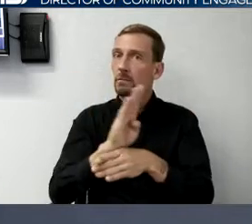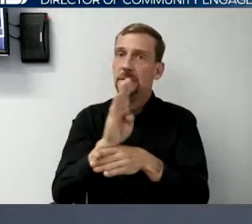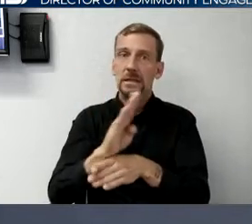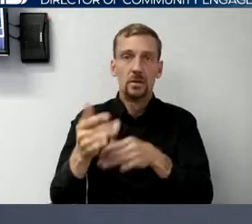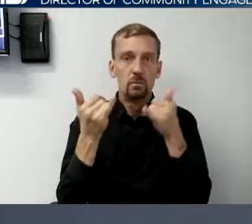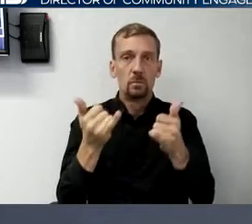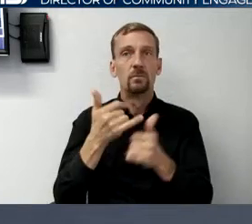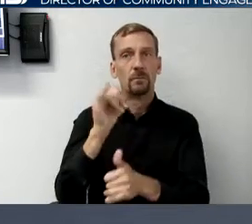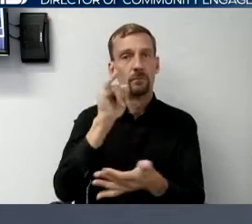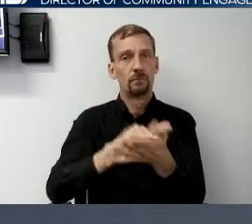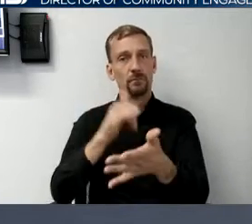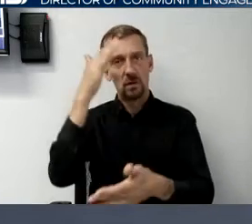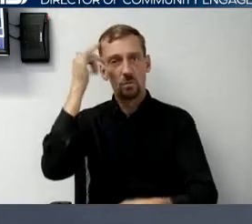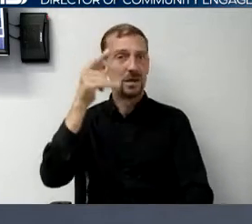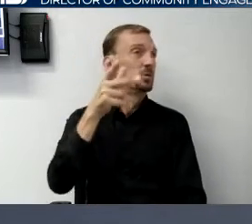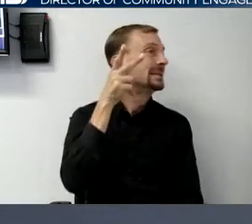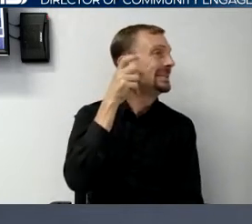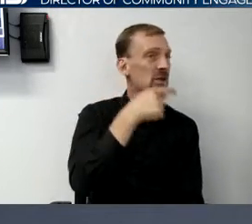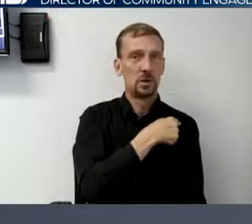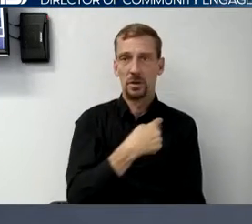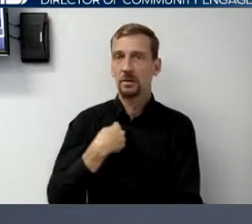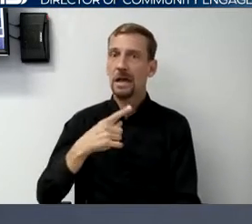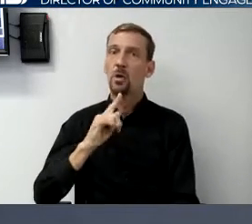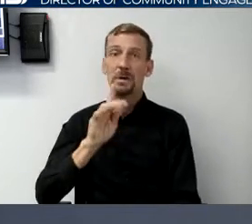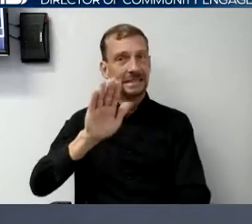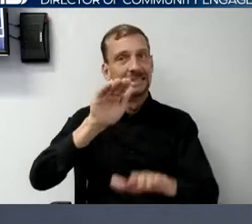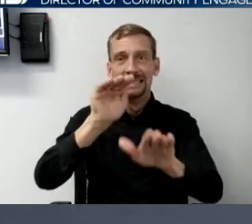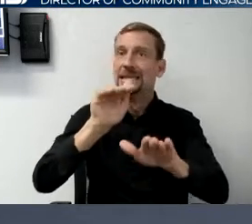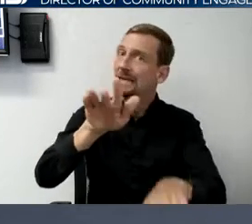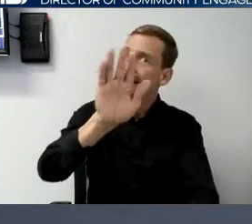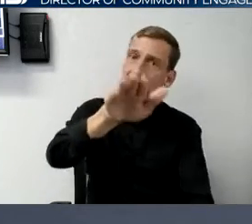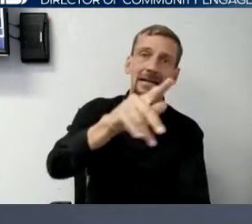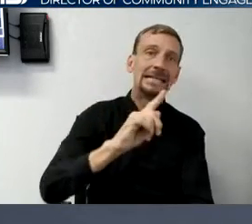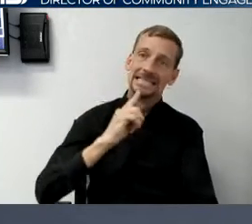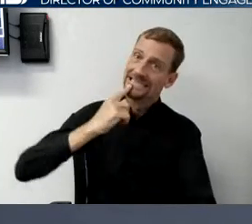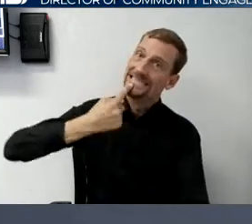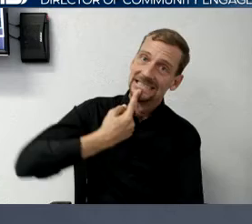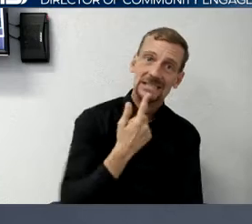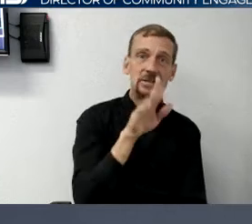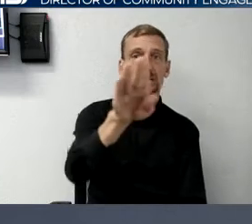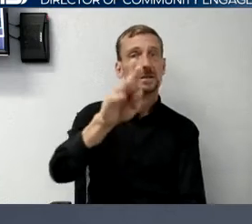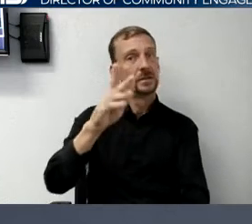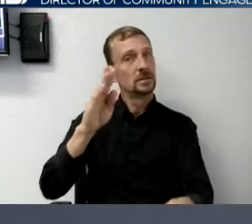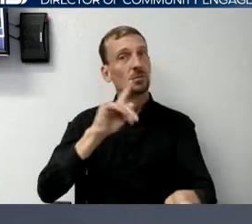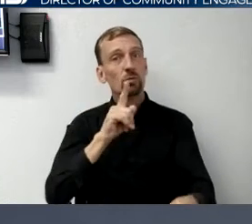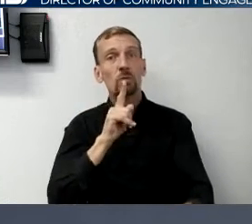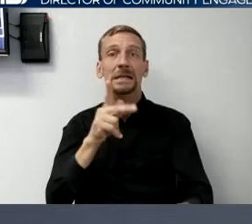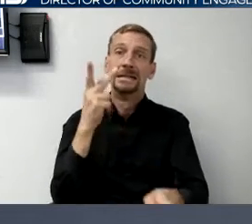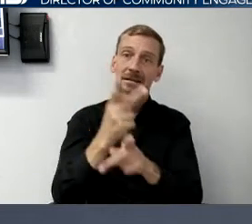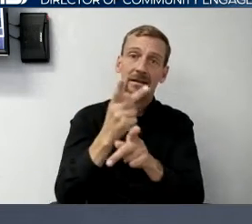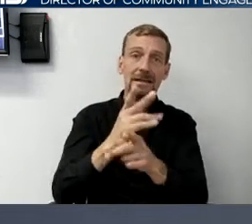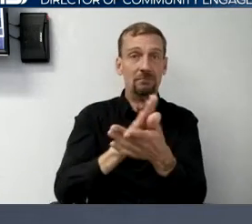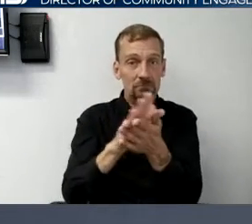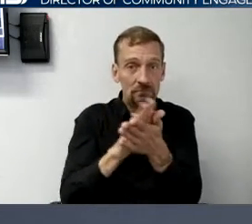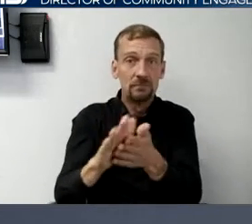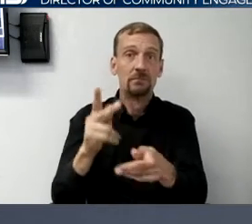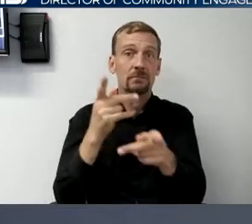hear us really trying to emphasize to our community to continue to be vigilant, continue